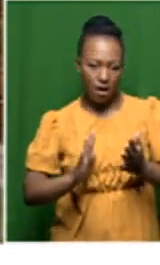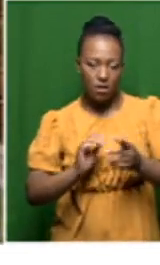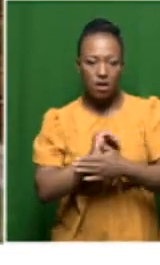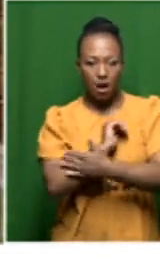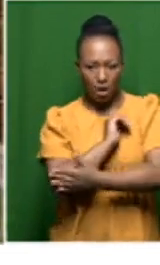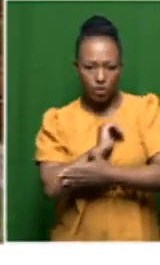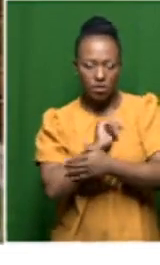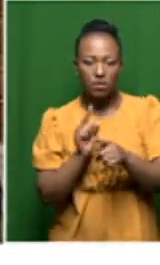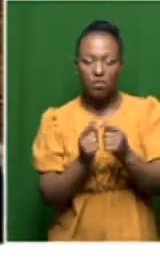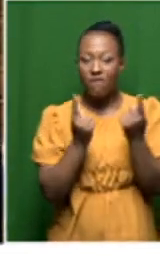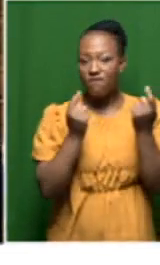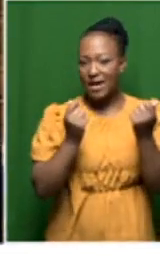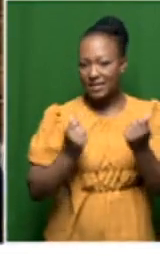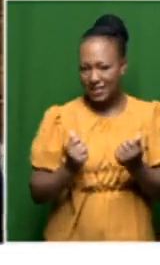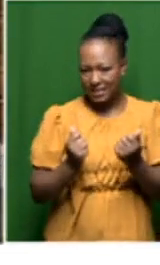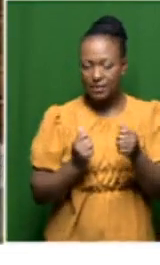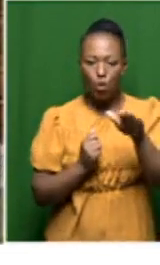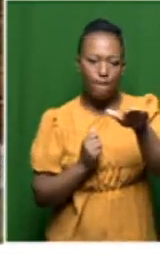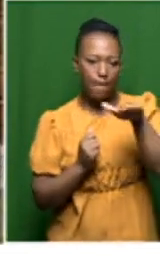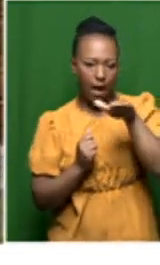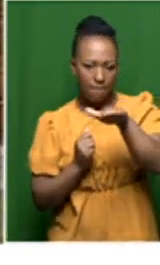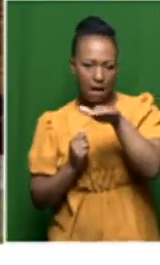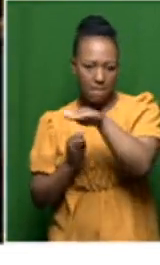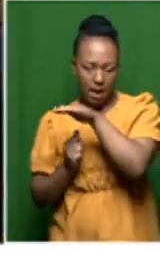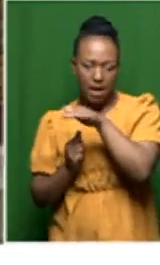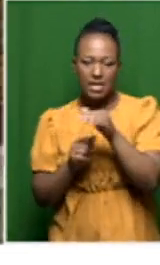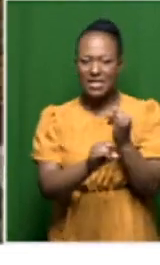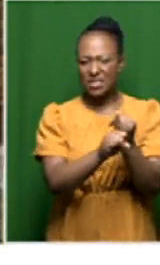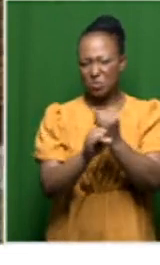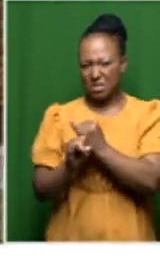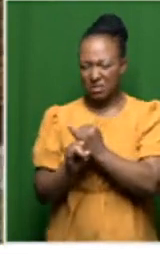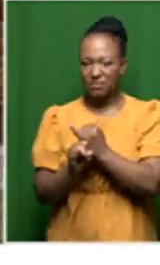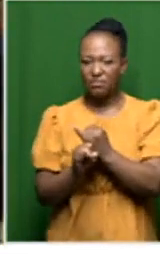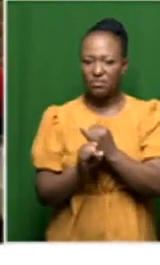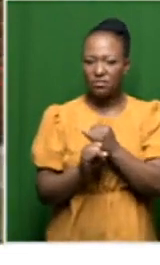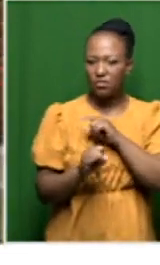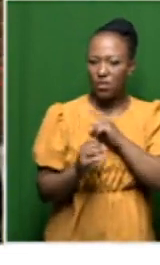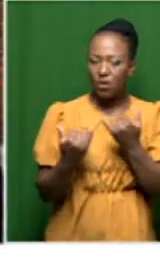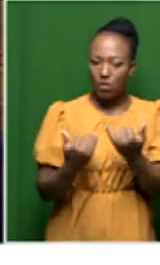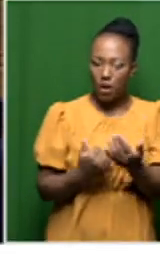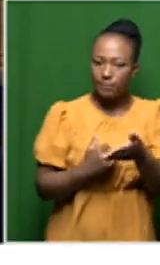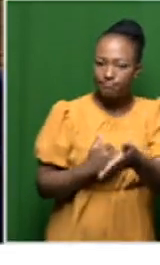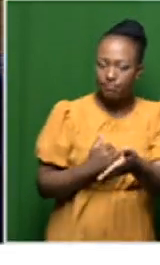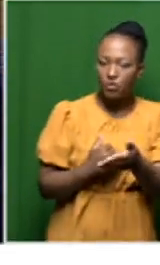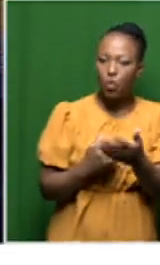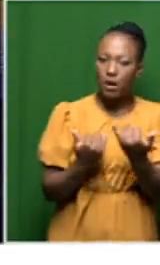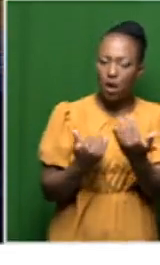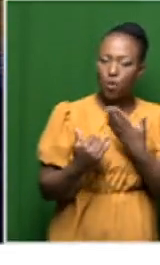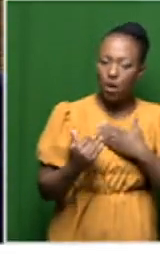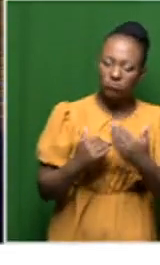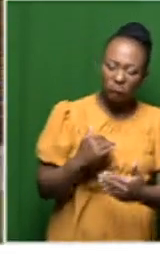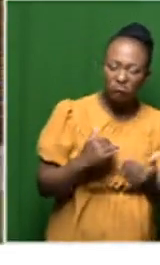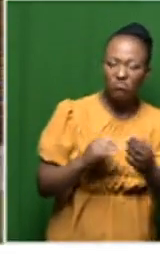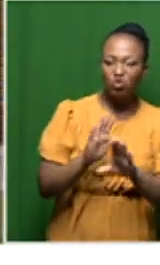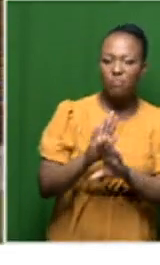and with all the finance institutions and holding our people in the new dawn that we want to see happening in the